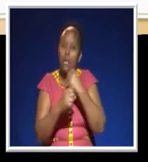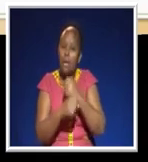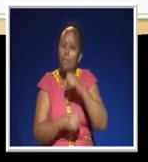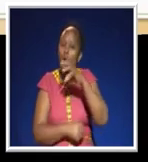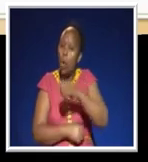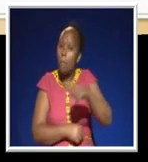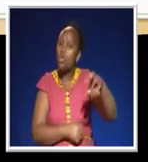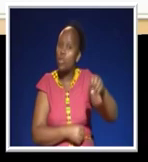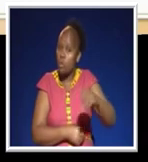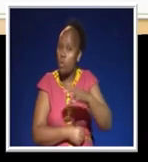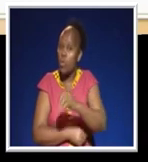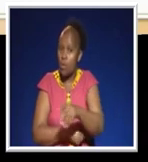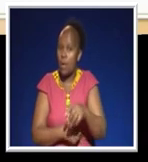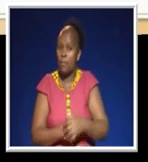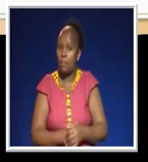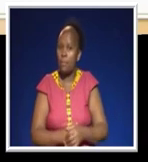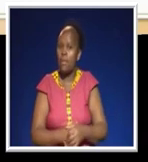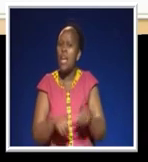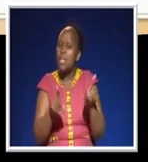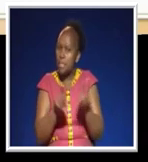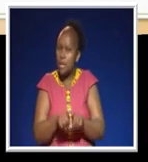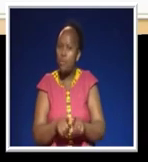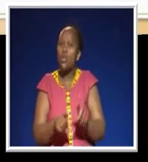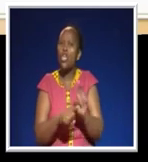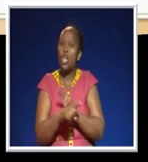manure. We can also use